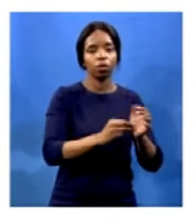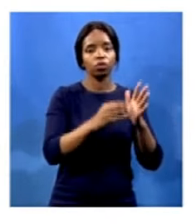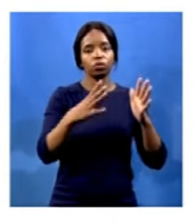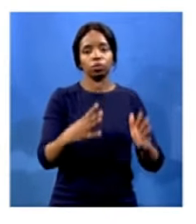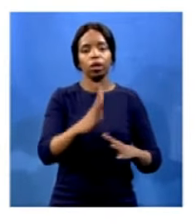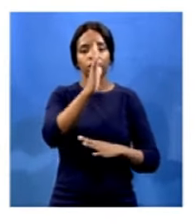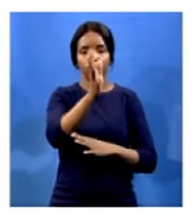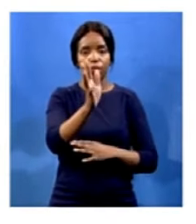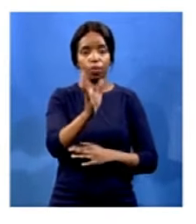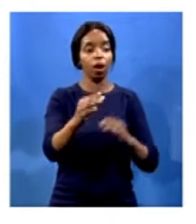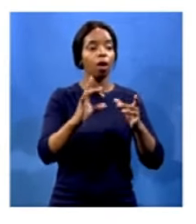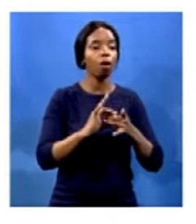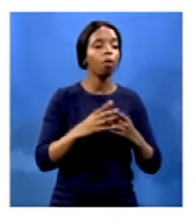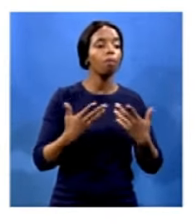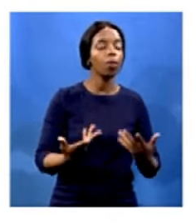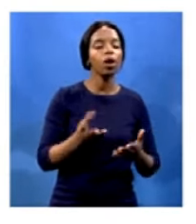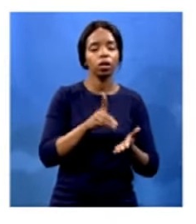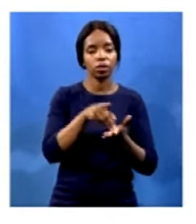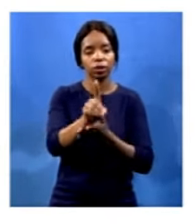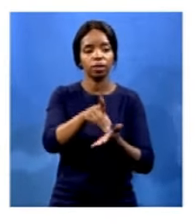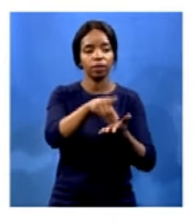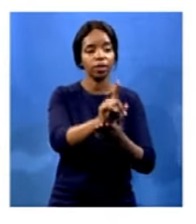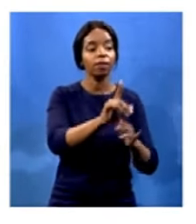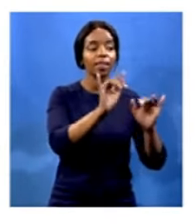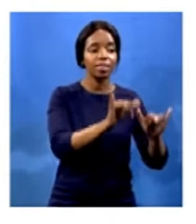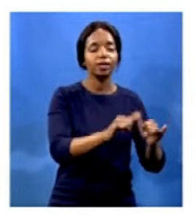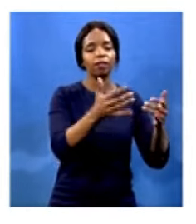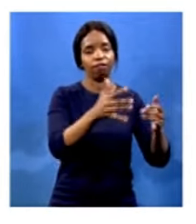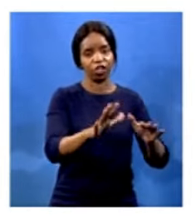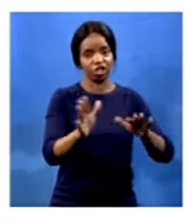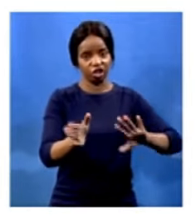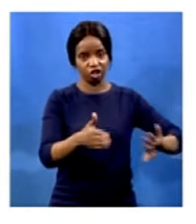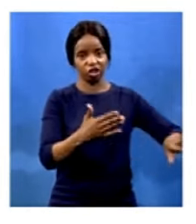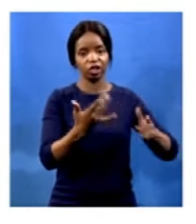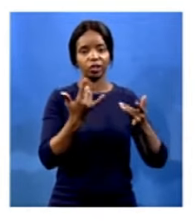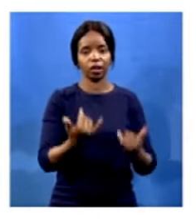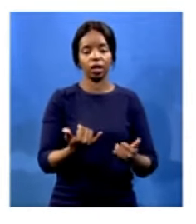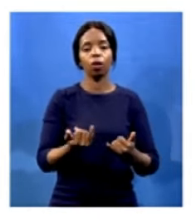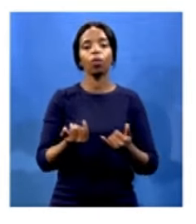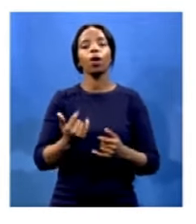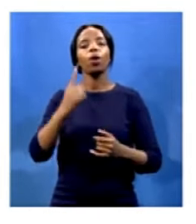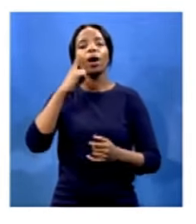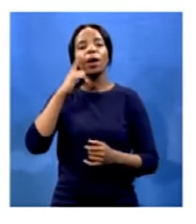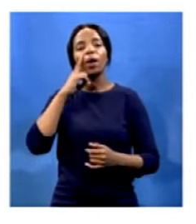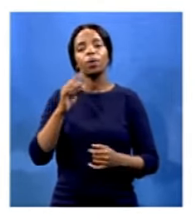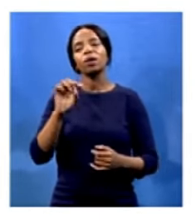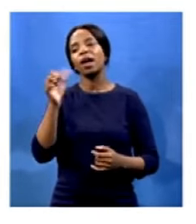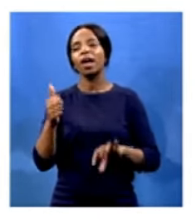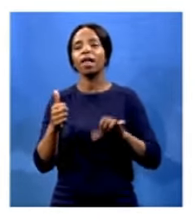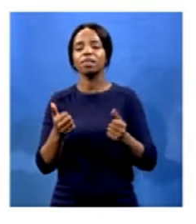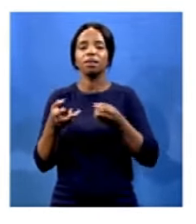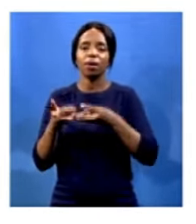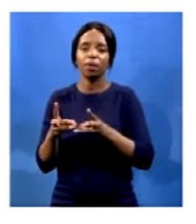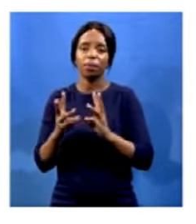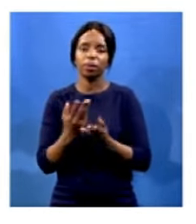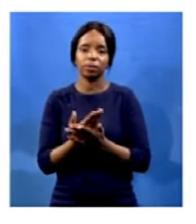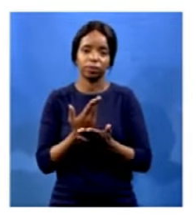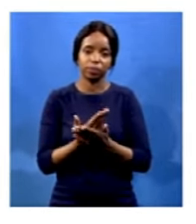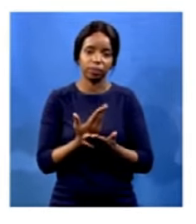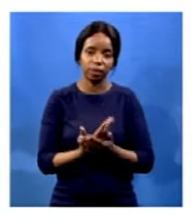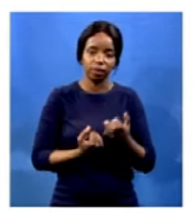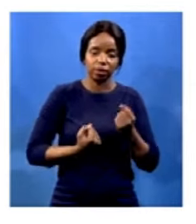We are continuing to look at any other potential further measures that we can put in place to support students as much as possible. As well, next